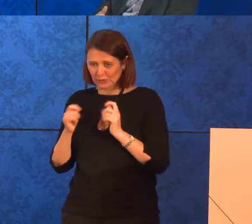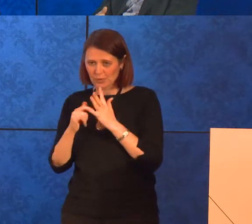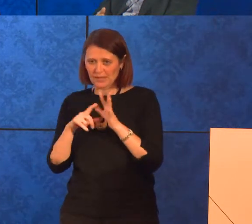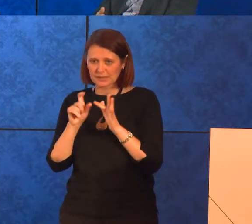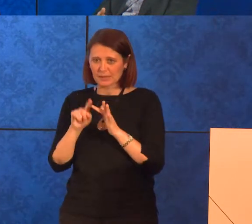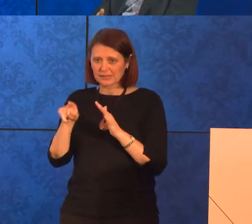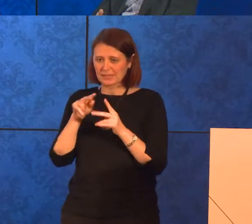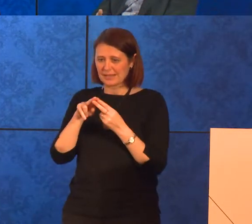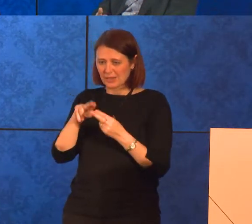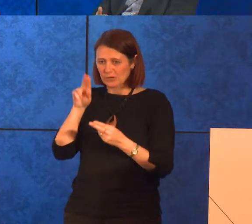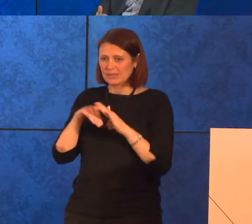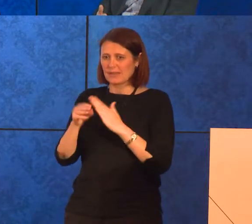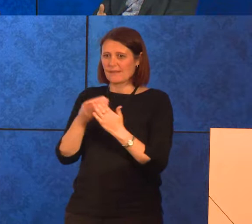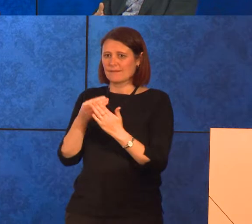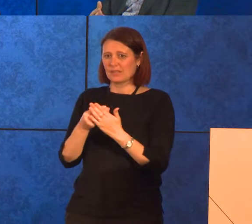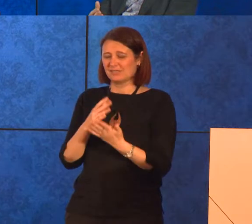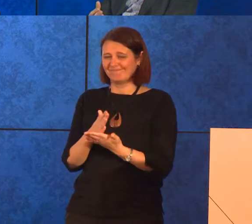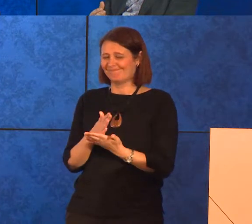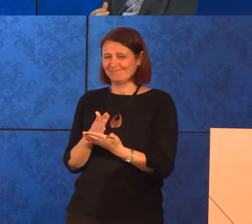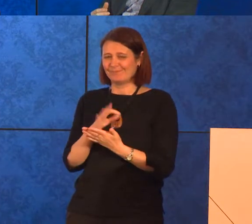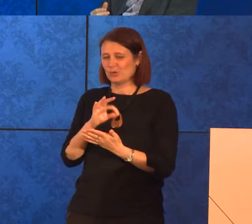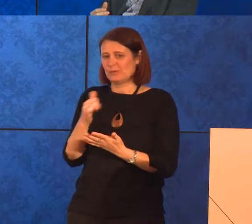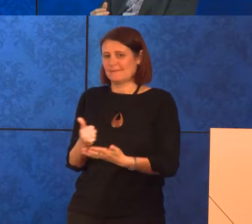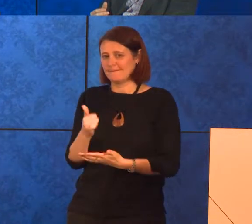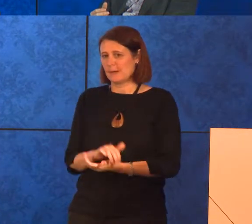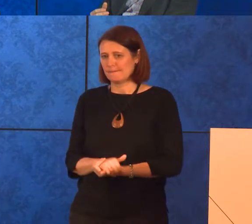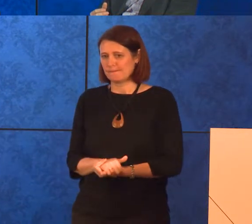just an increase in the NDAP funding, absolutely not. It's not adequate.